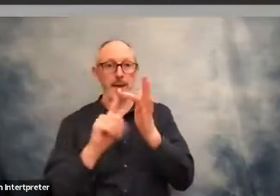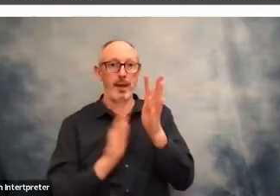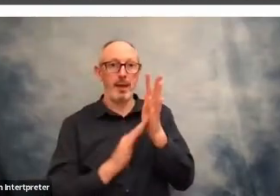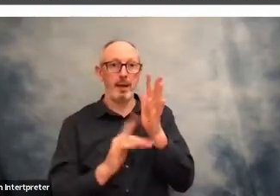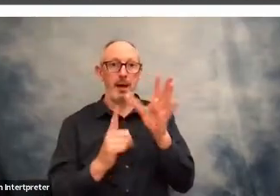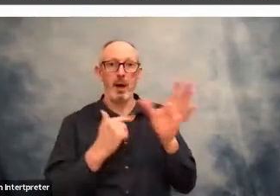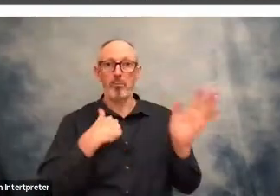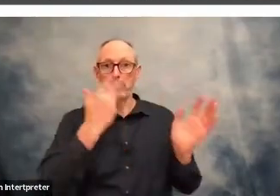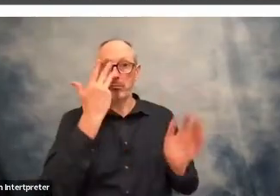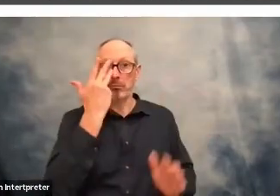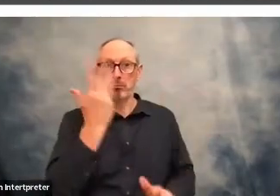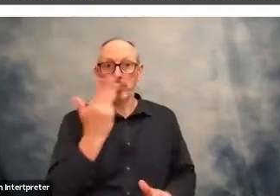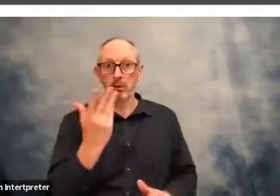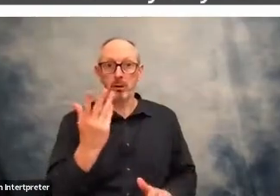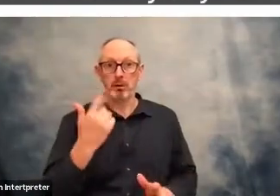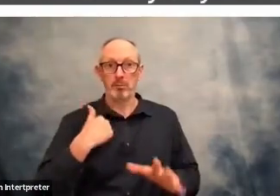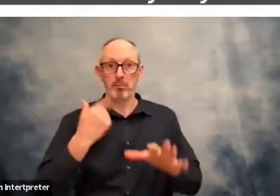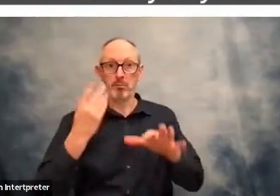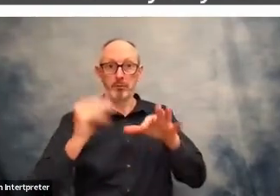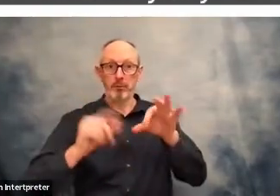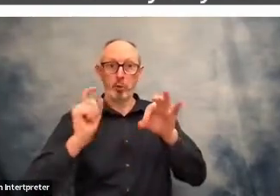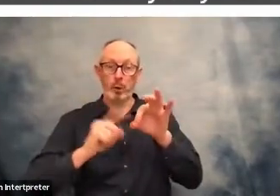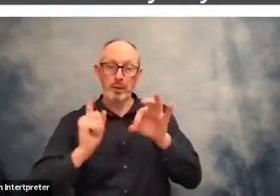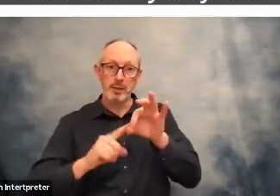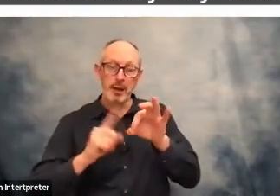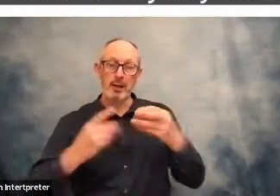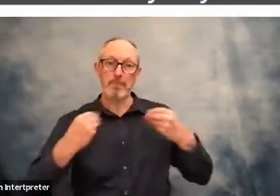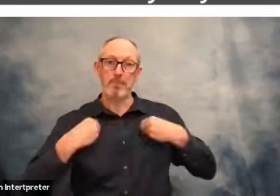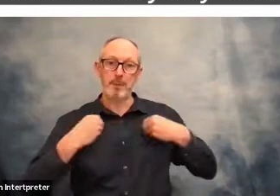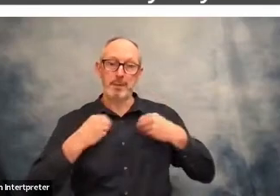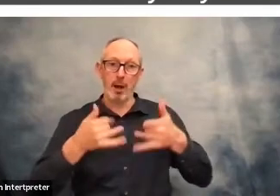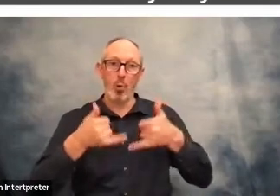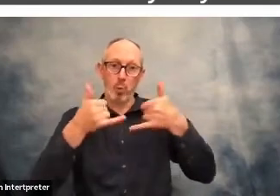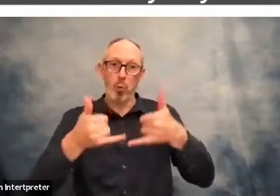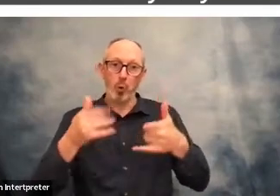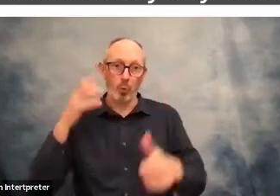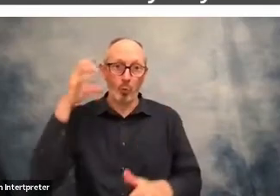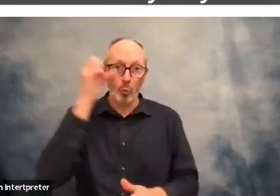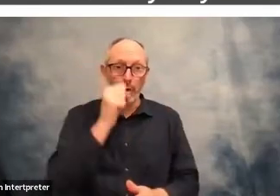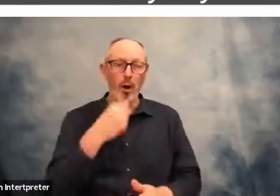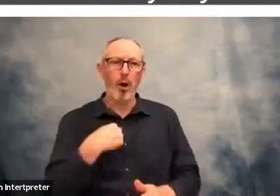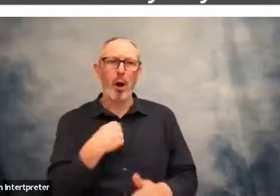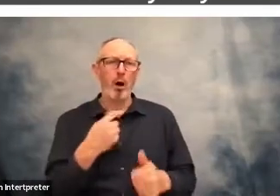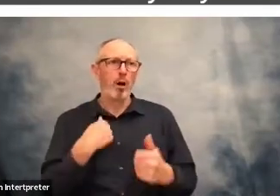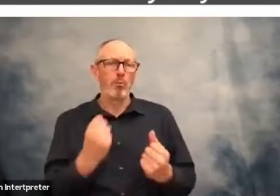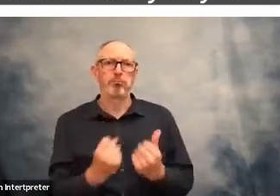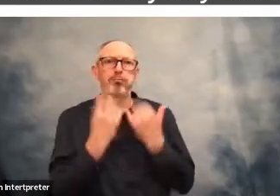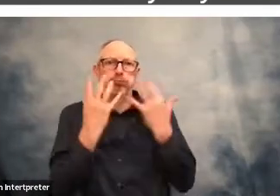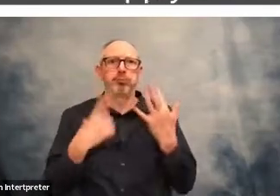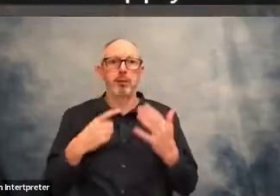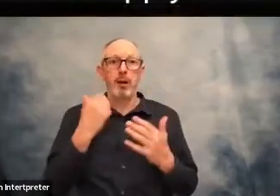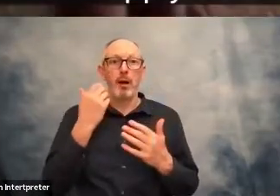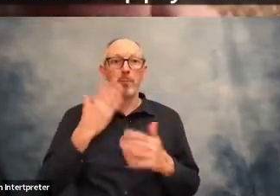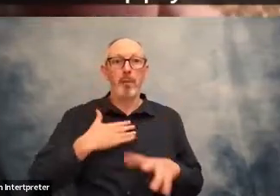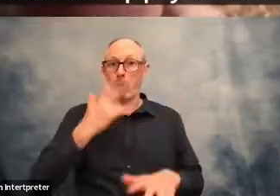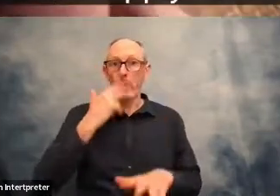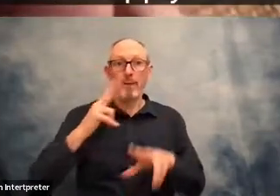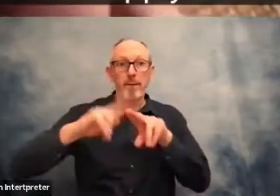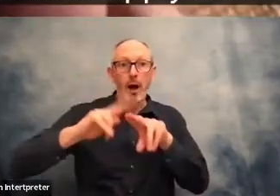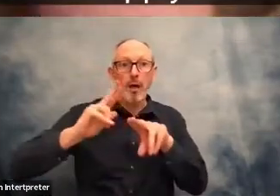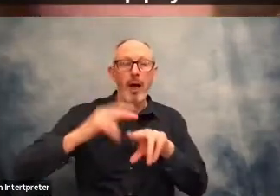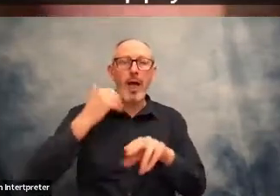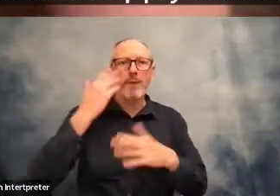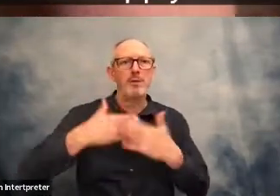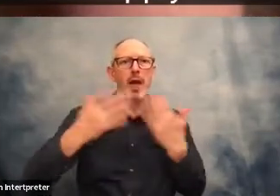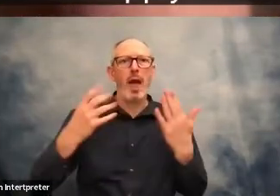and Queensland Teen in Business Award winner, and this is Sticky Aid. I was inspired by my granddad, who lives every day with a physical disability. Sticky